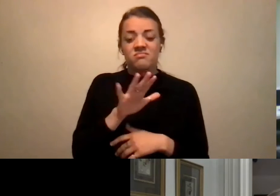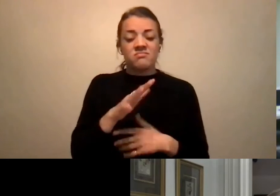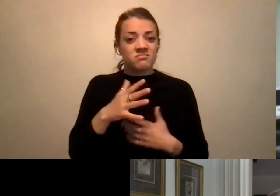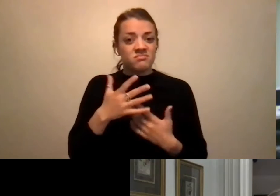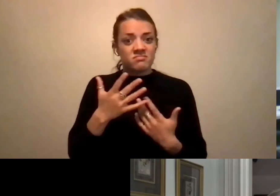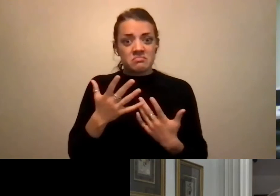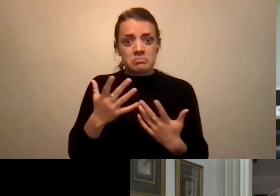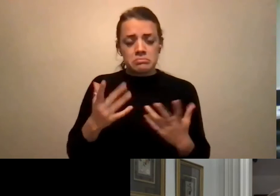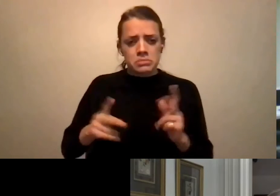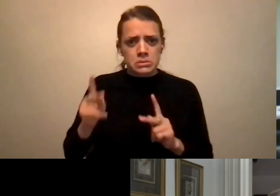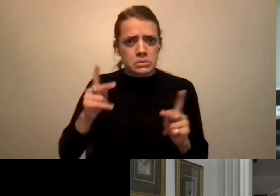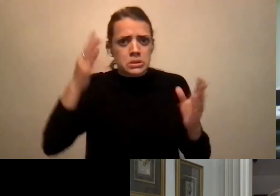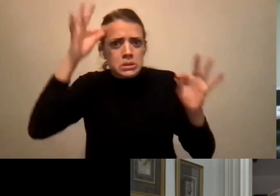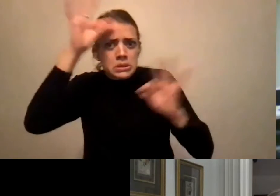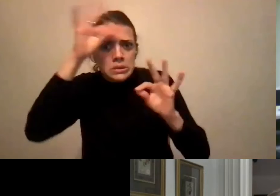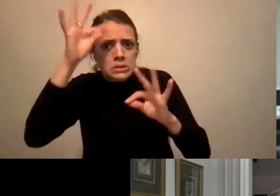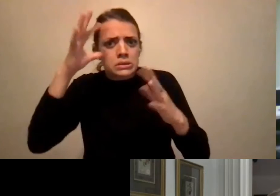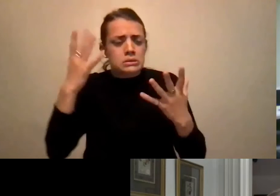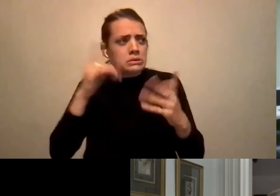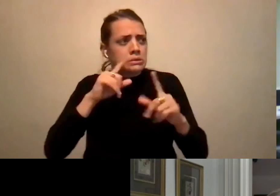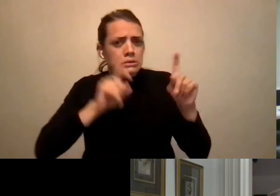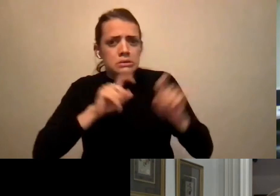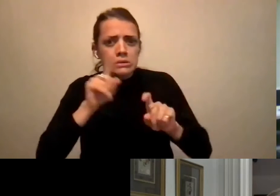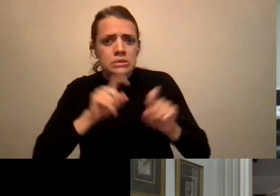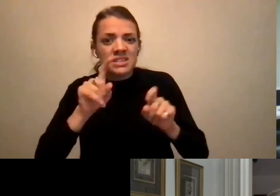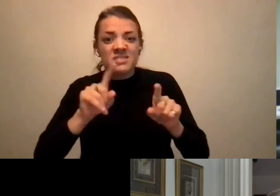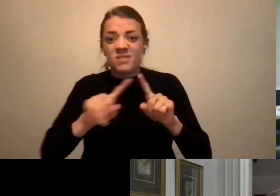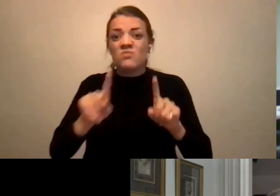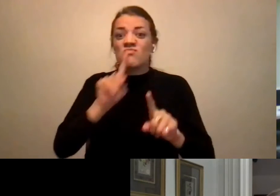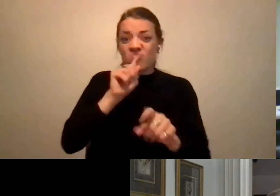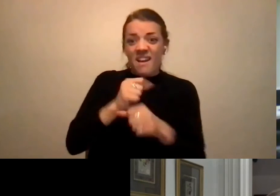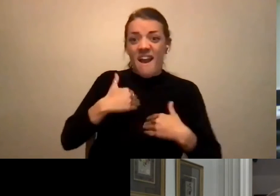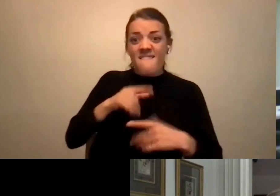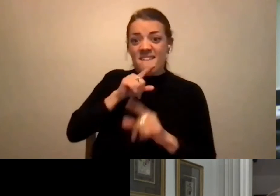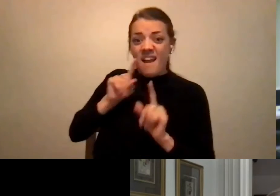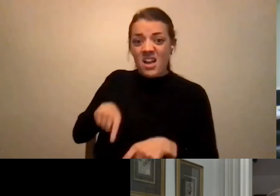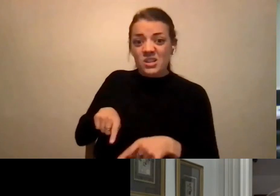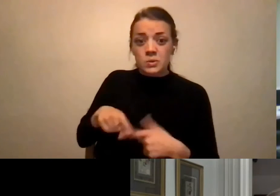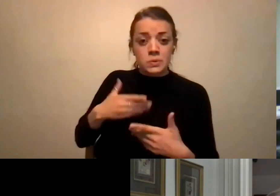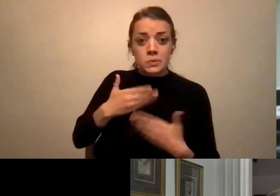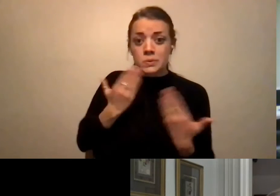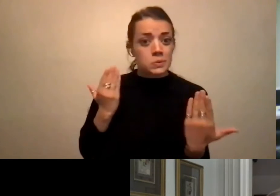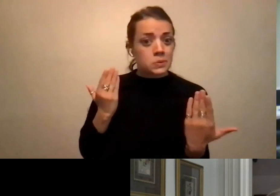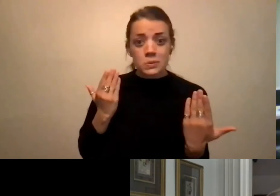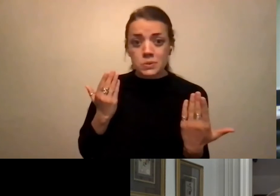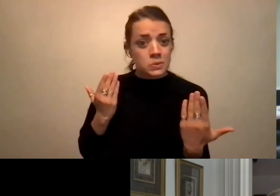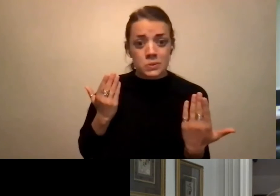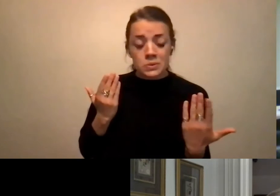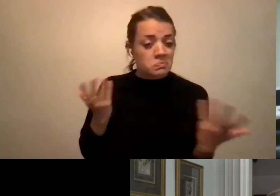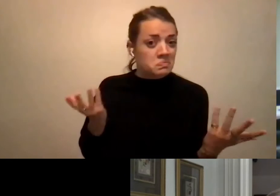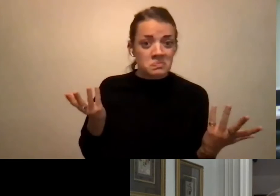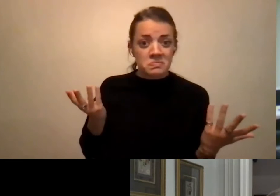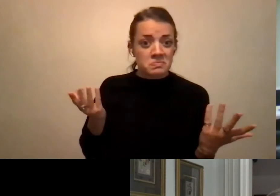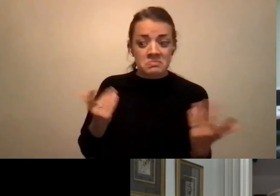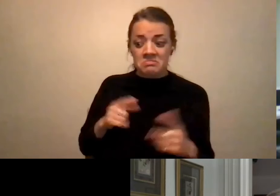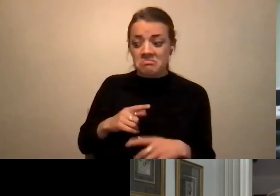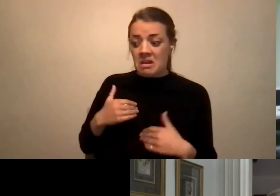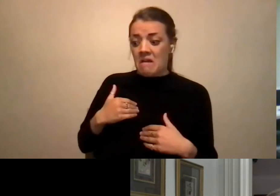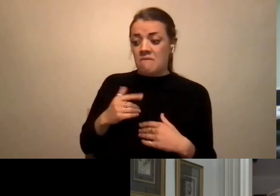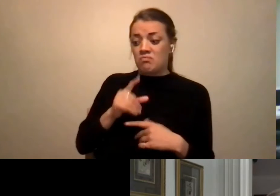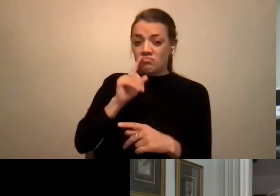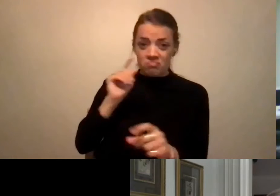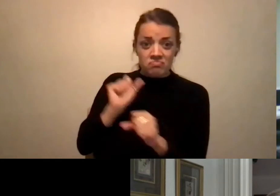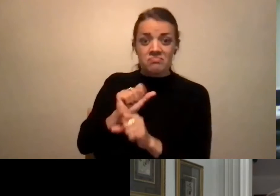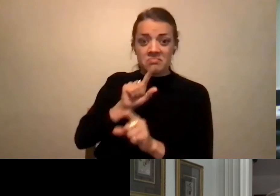but not a lot of platforms by which people can actually come and get those questions asked and answered in real